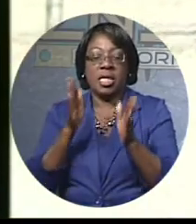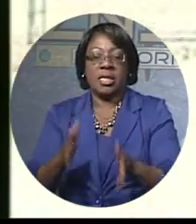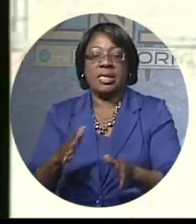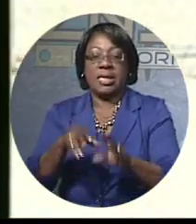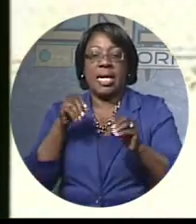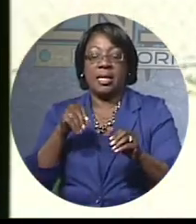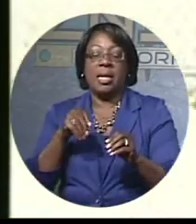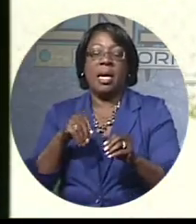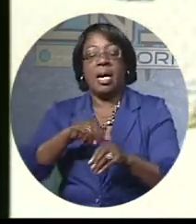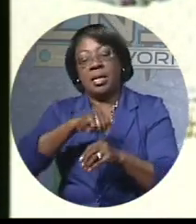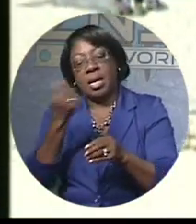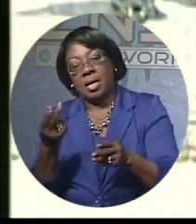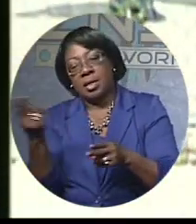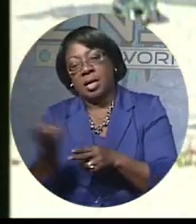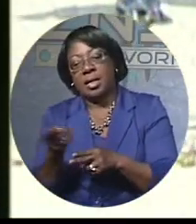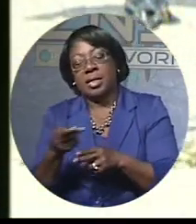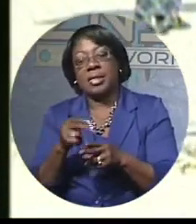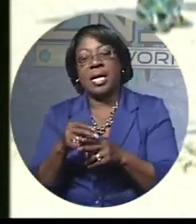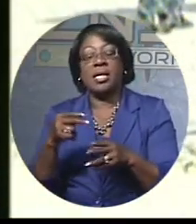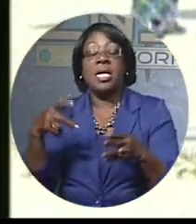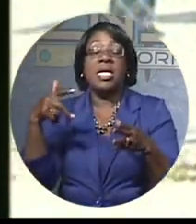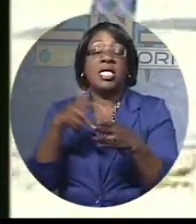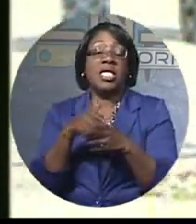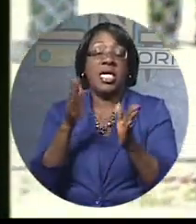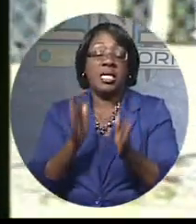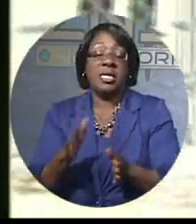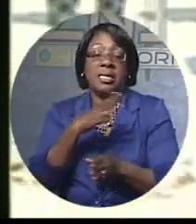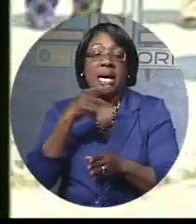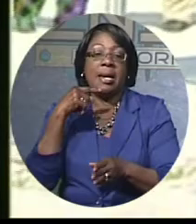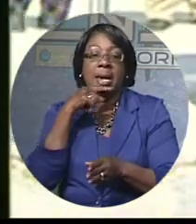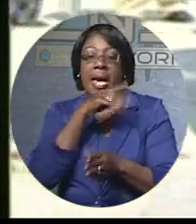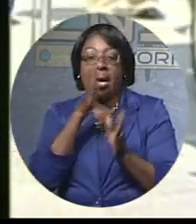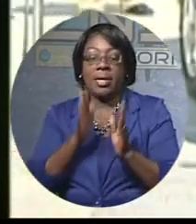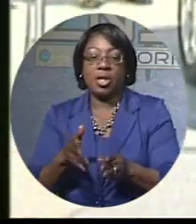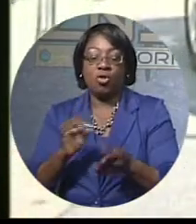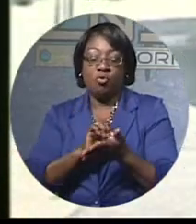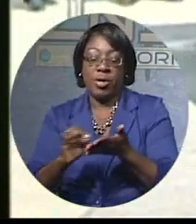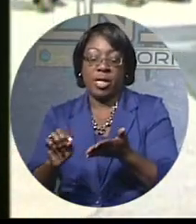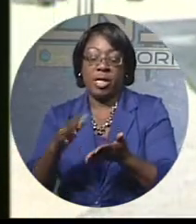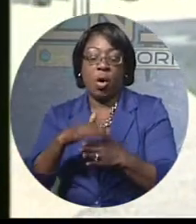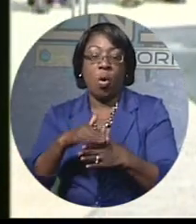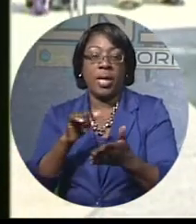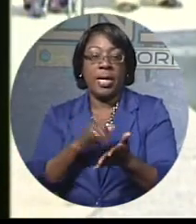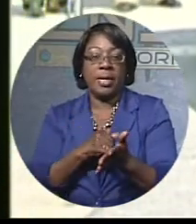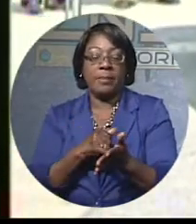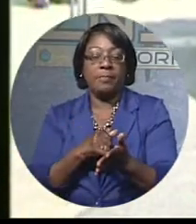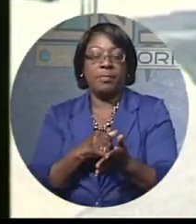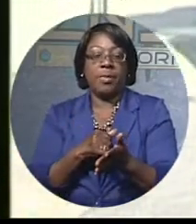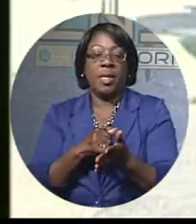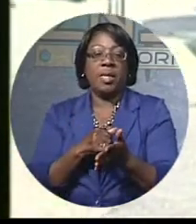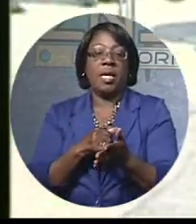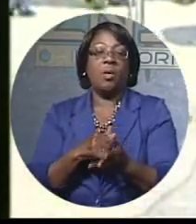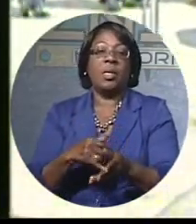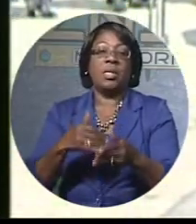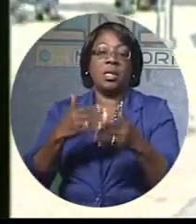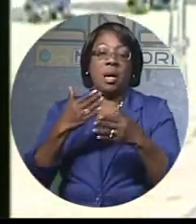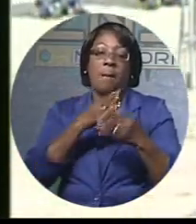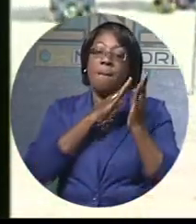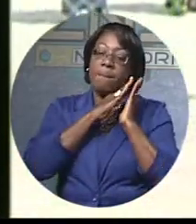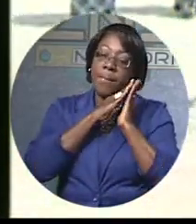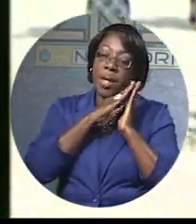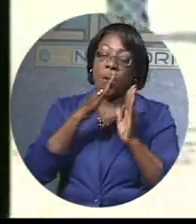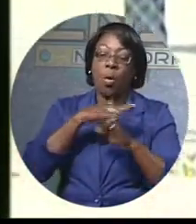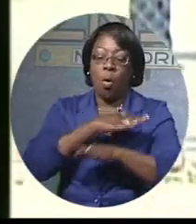Liars" inscribed on it. The detective indicated there was a gold pillow covering Brown Cox's half-naked bloodstained